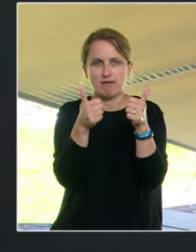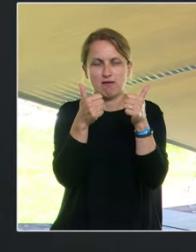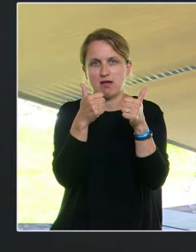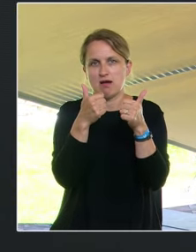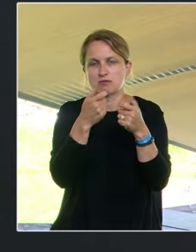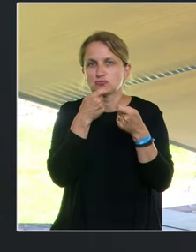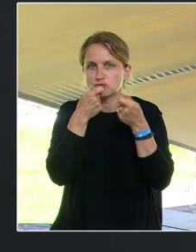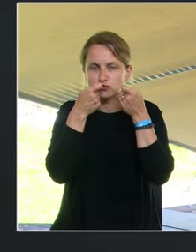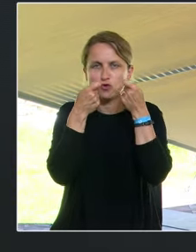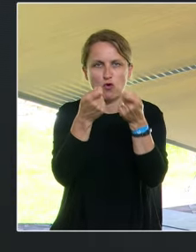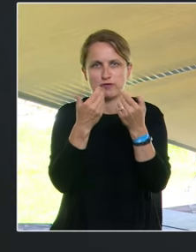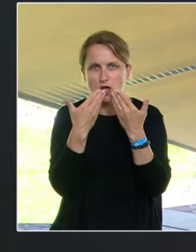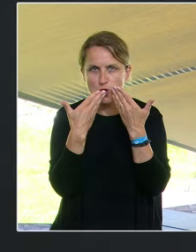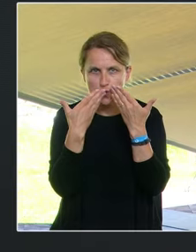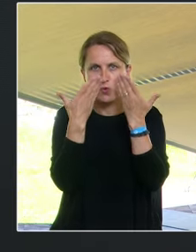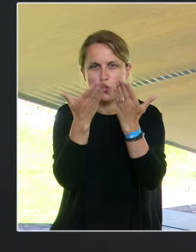recommended to read it.